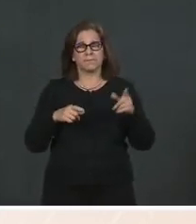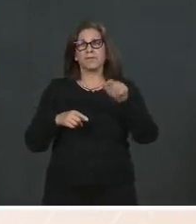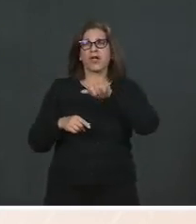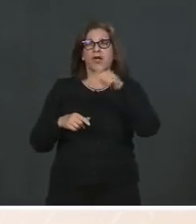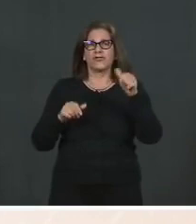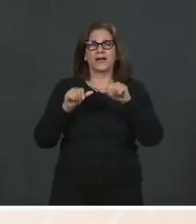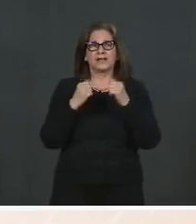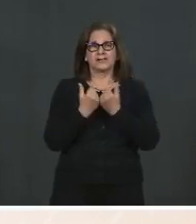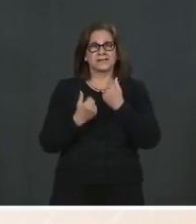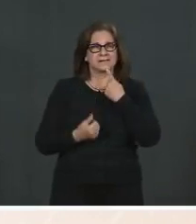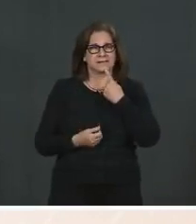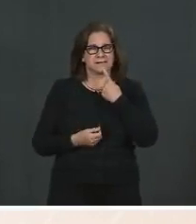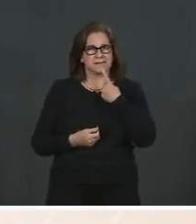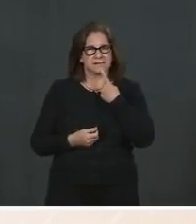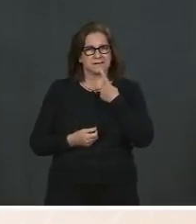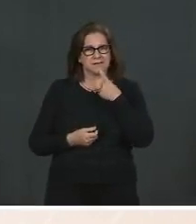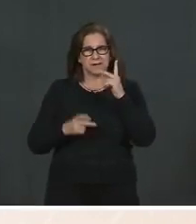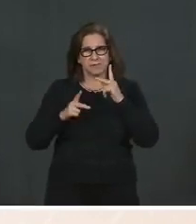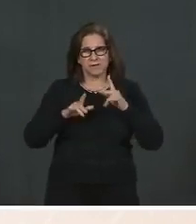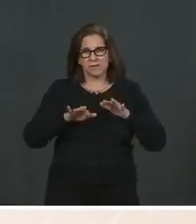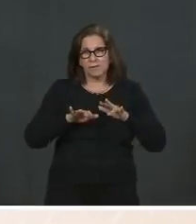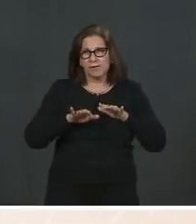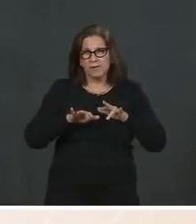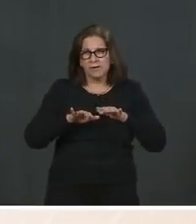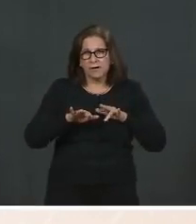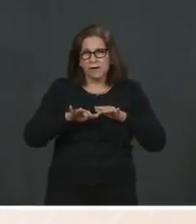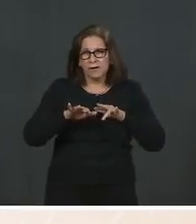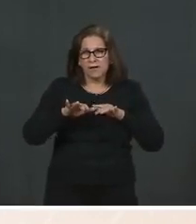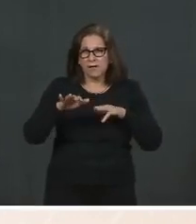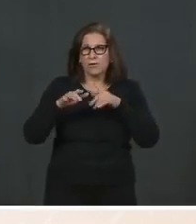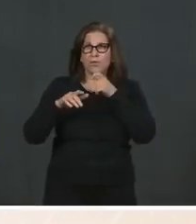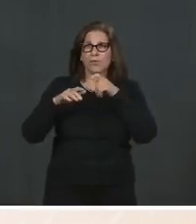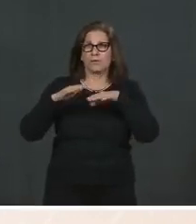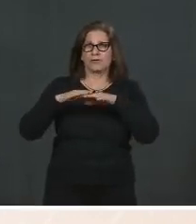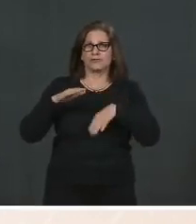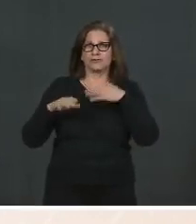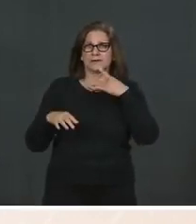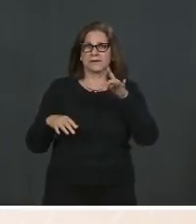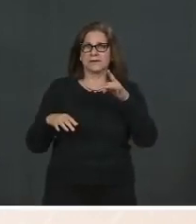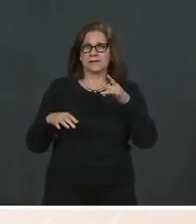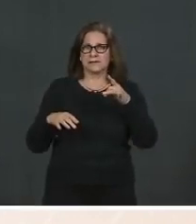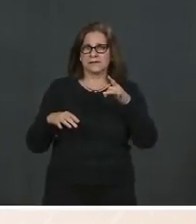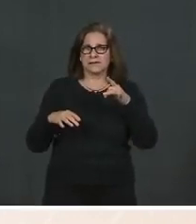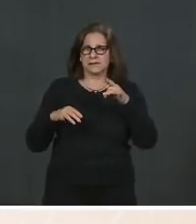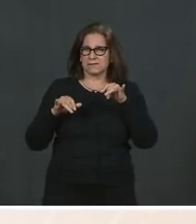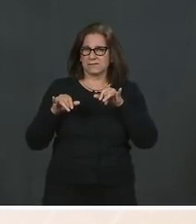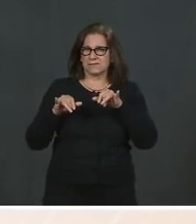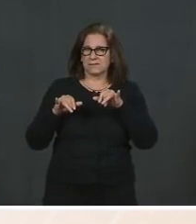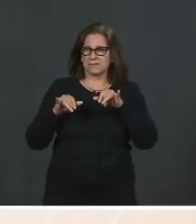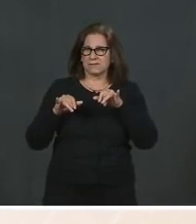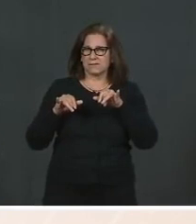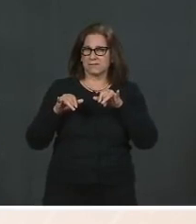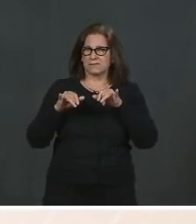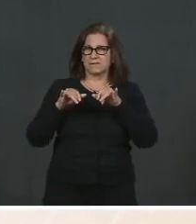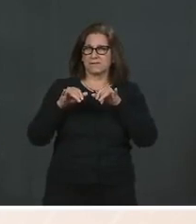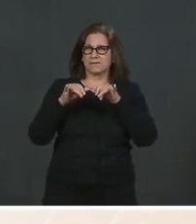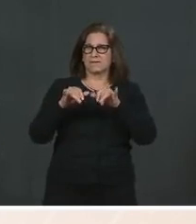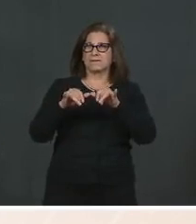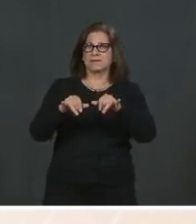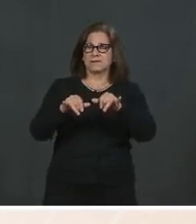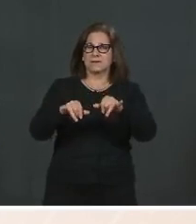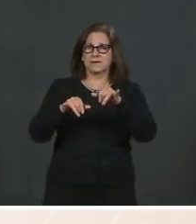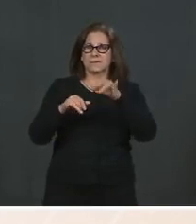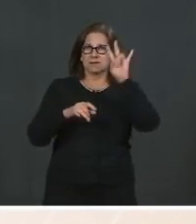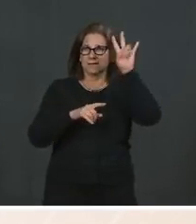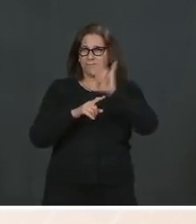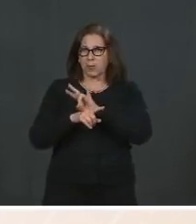coming to the southern border is expected to last 7 or more months. I just got back from the border. I spoke with Texas state troopers who said they have